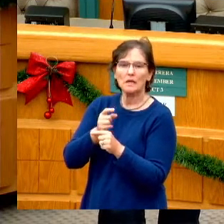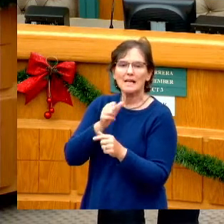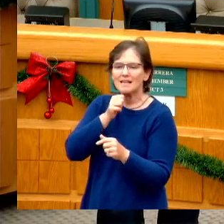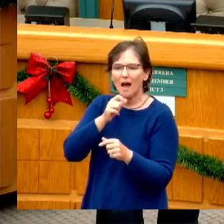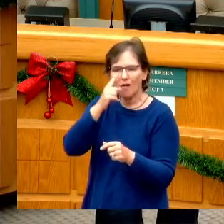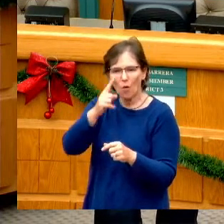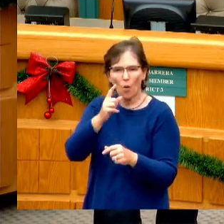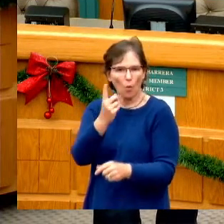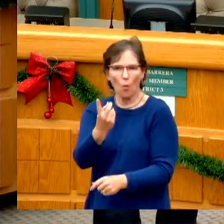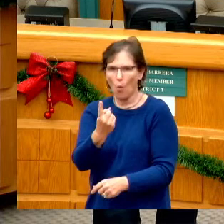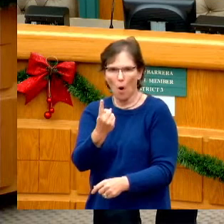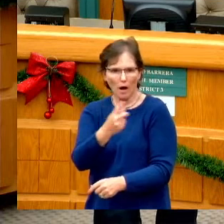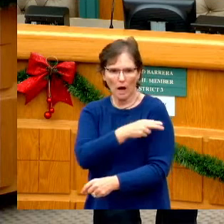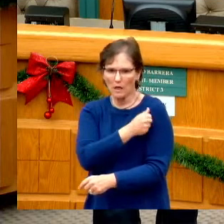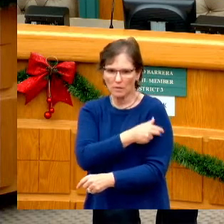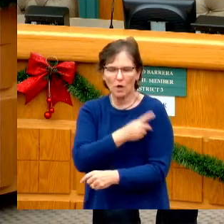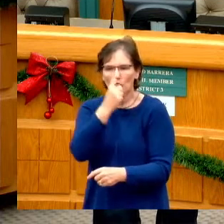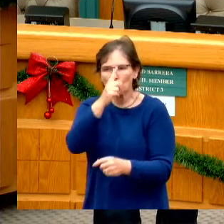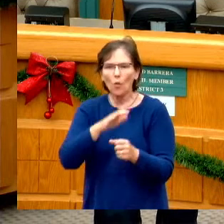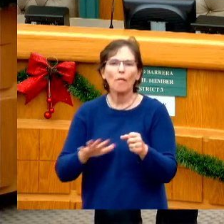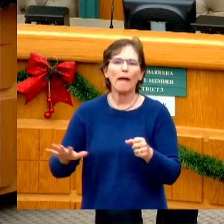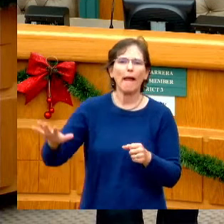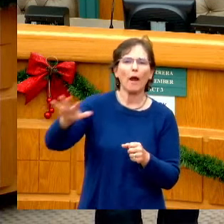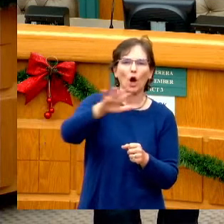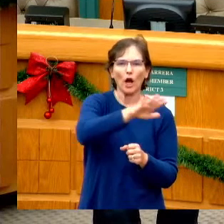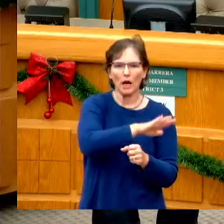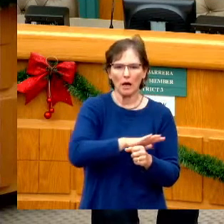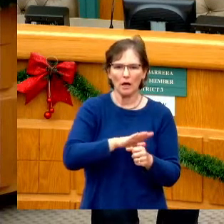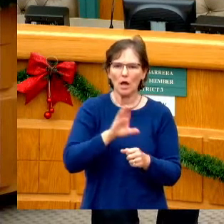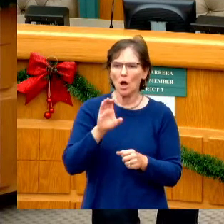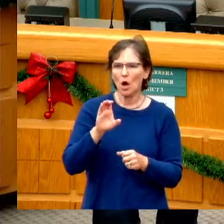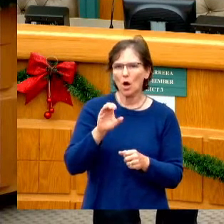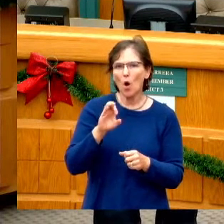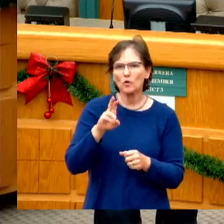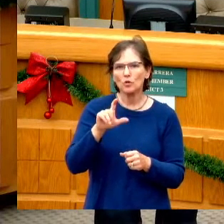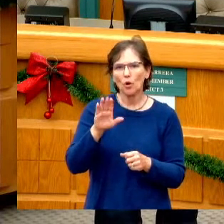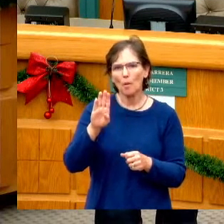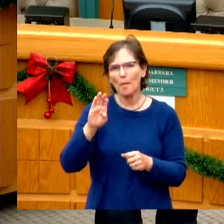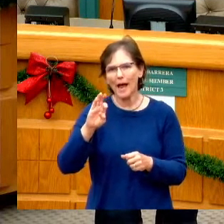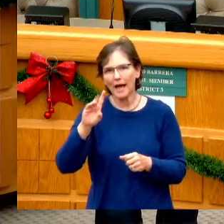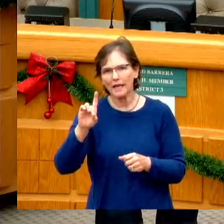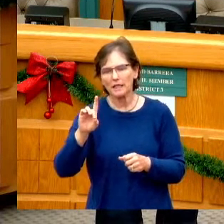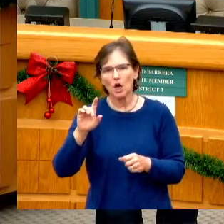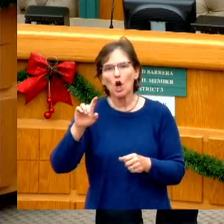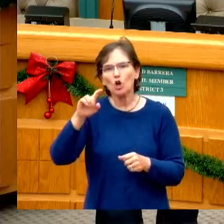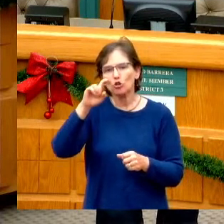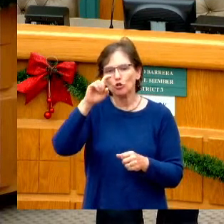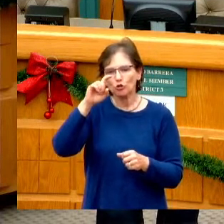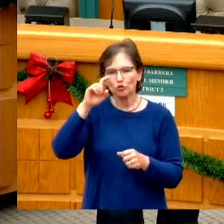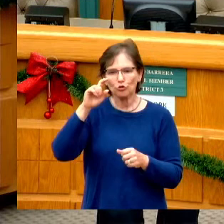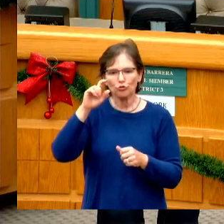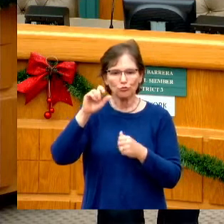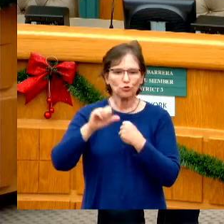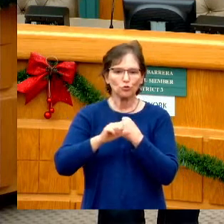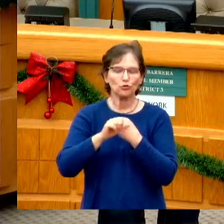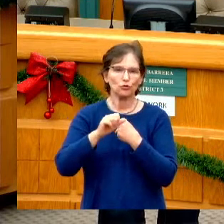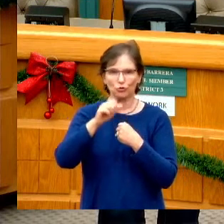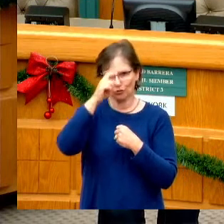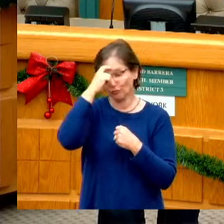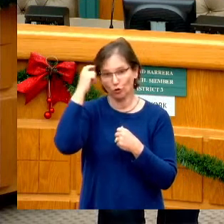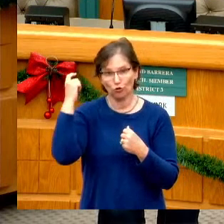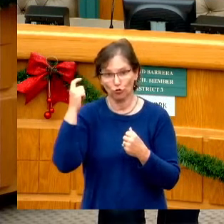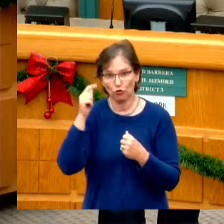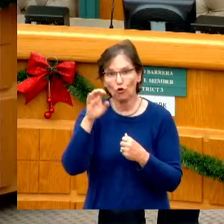trauma service area, of which the Coastal Bend is a complete trauma service area. So that's why we're reporting for the whole Coastal